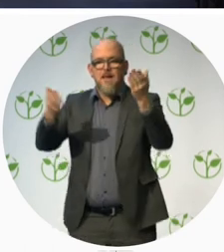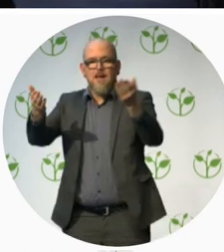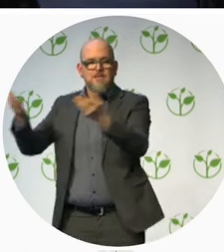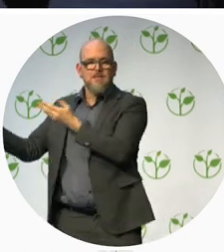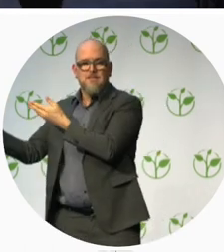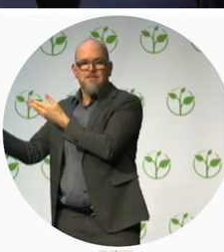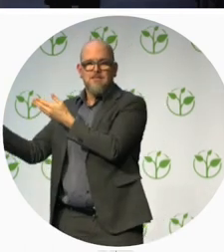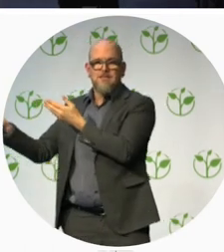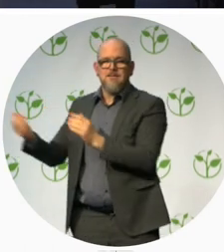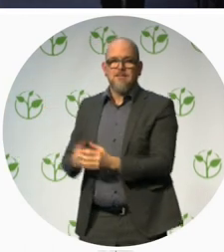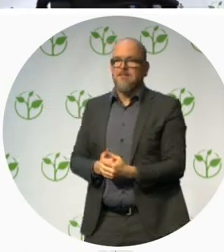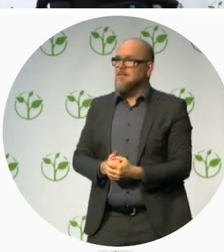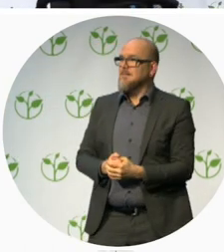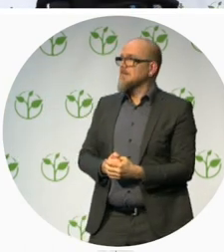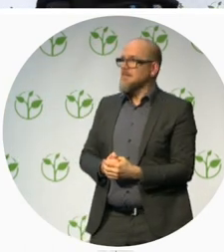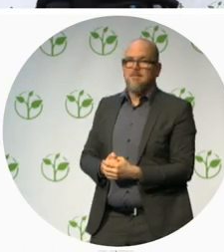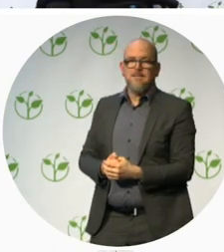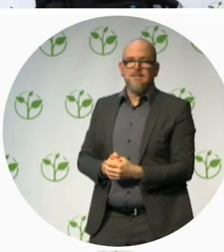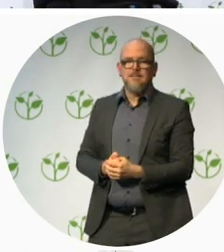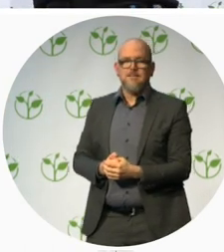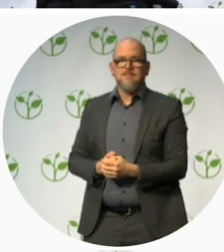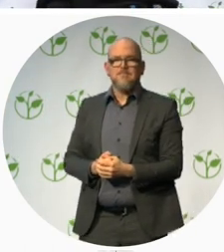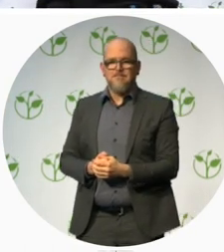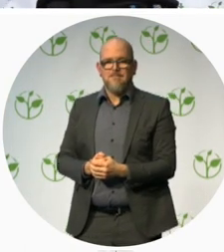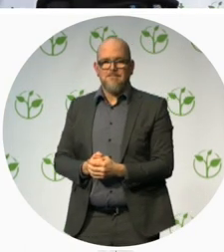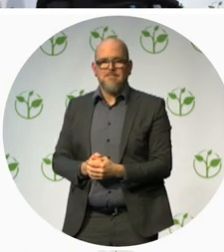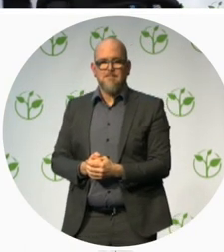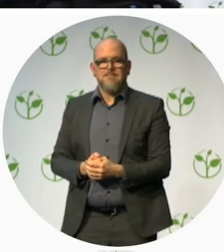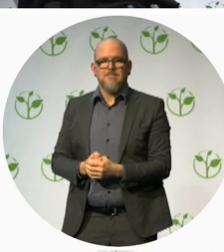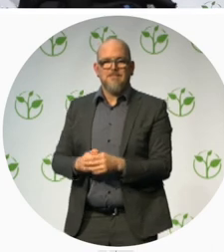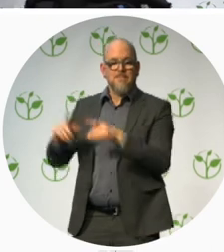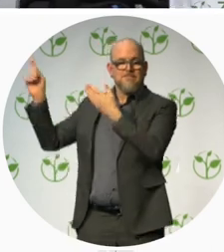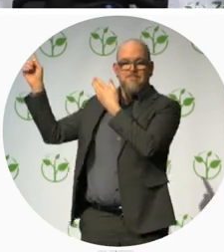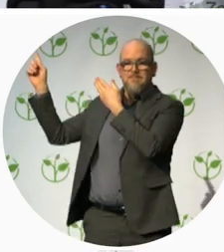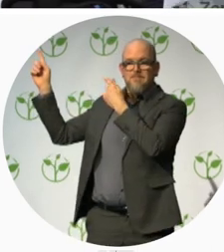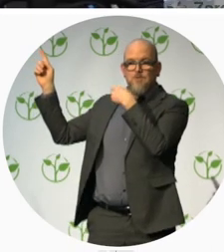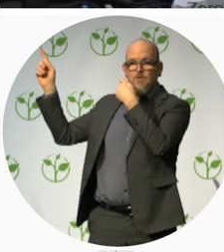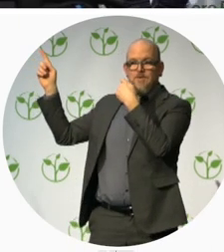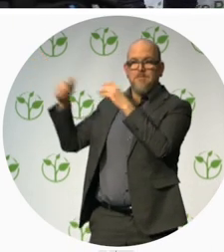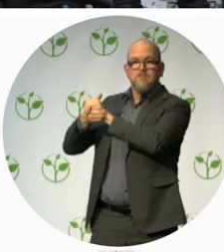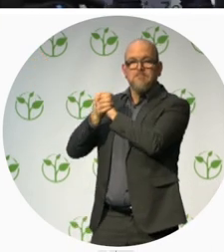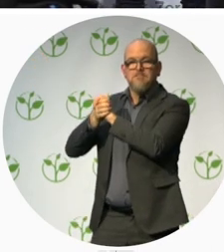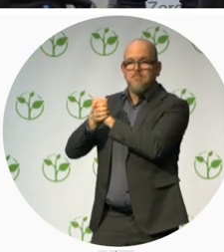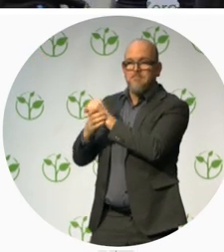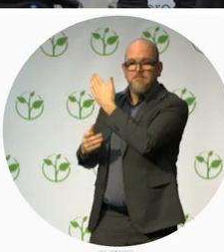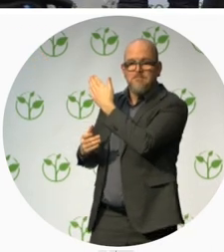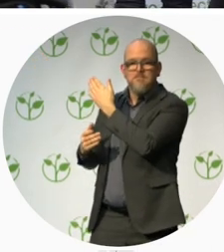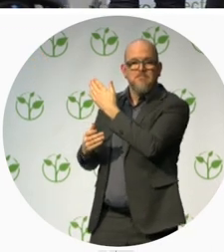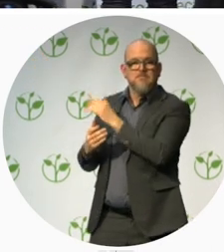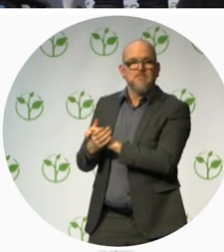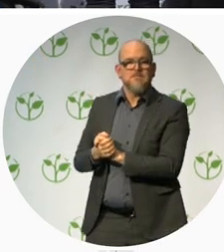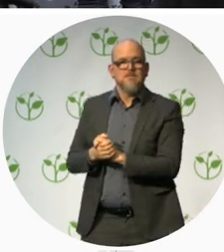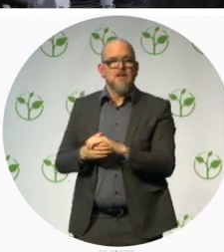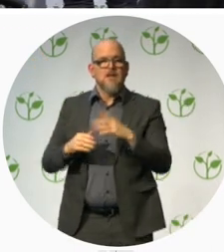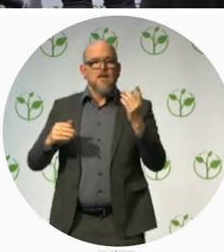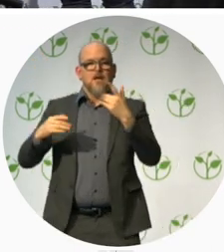Pro, which provides synchronized accessibility and translation service for live theatre shows and movies. The Gala